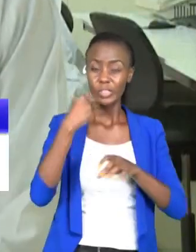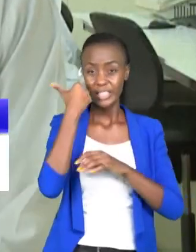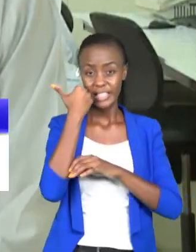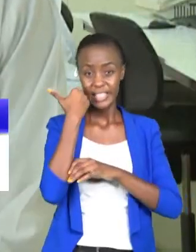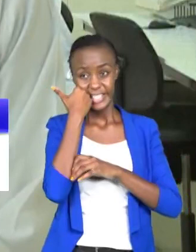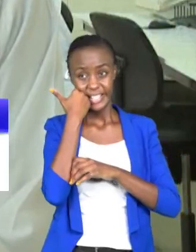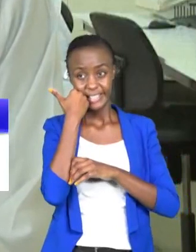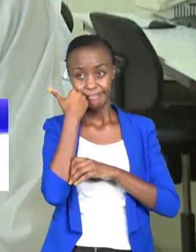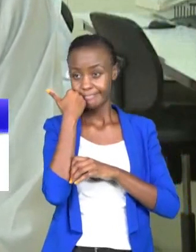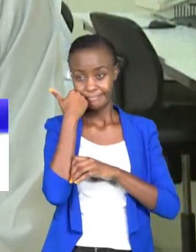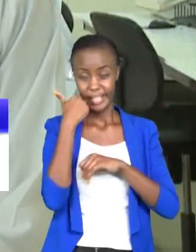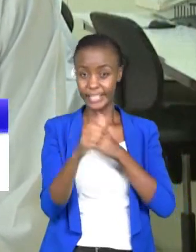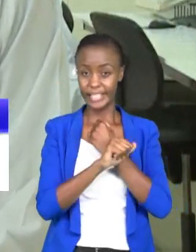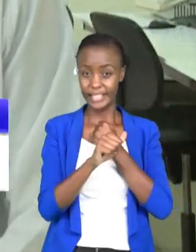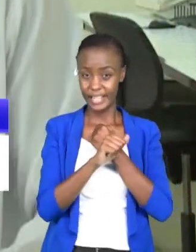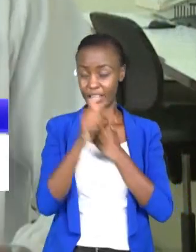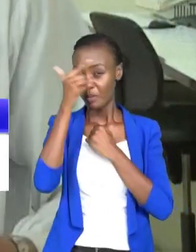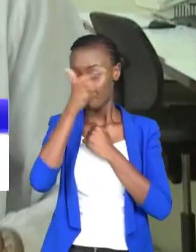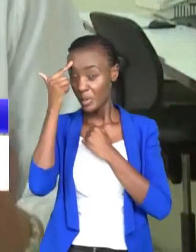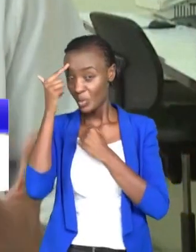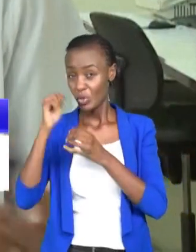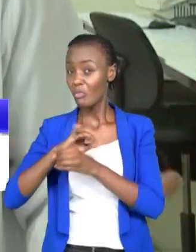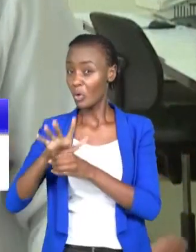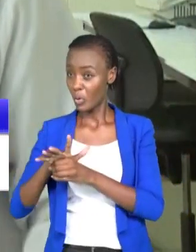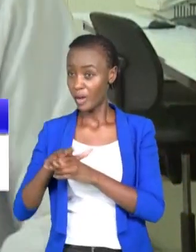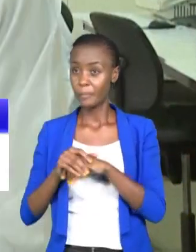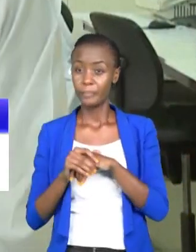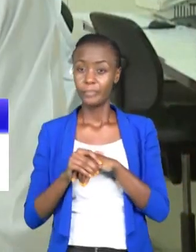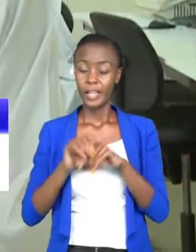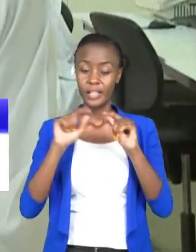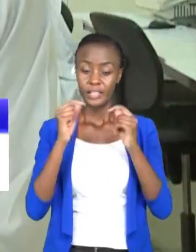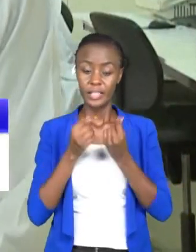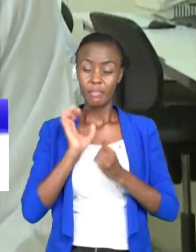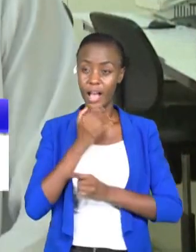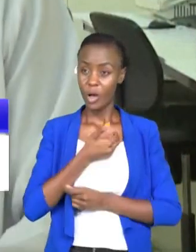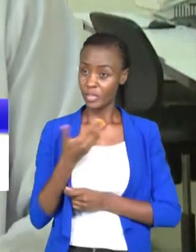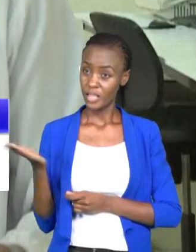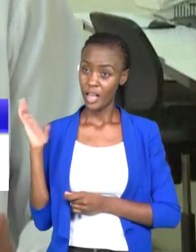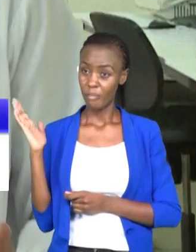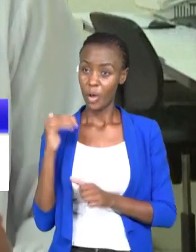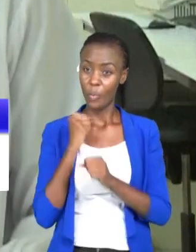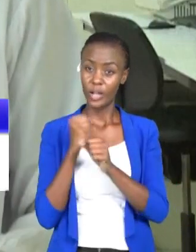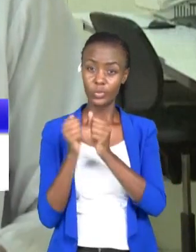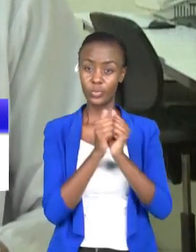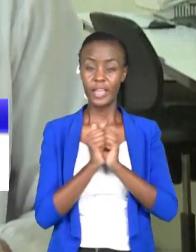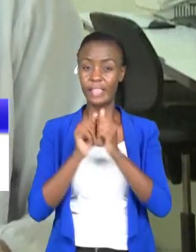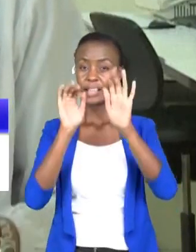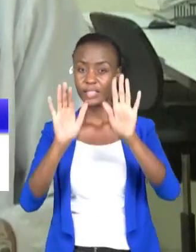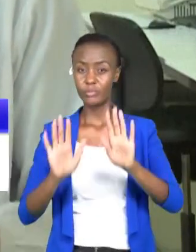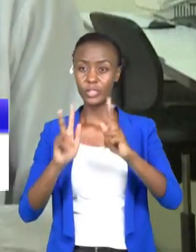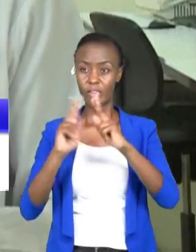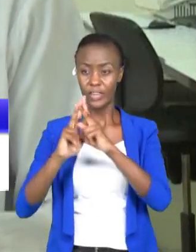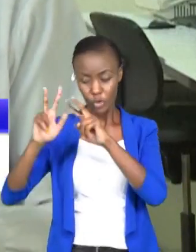whole COVID issue. And for me, for us, for my team, for the people we work with, that's very important because